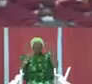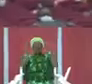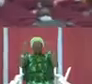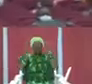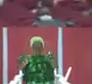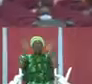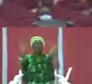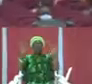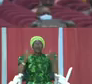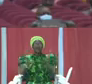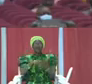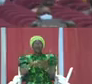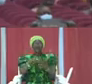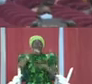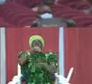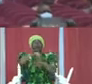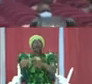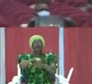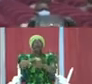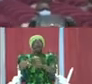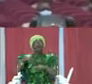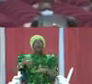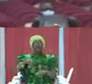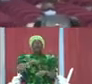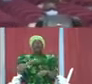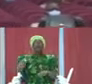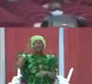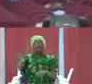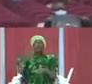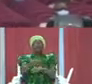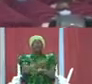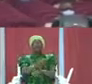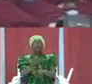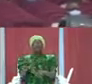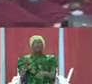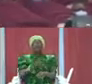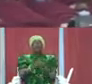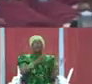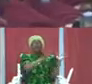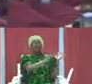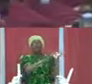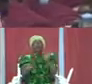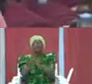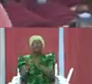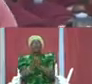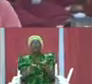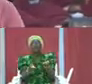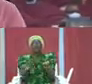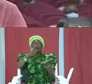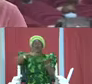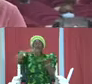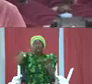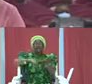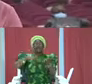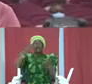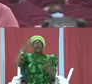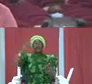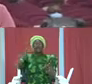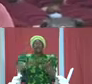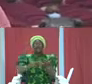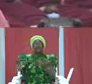This night, we will be taking our Bible reading for the Holy Communion